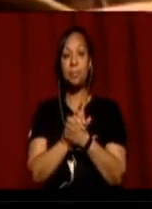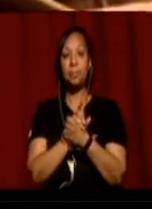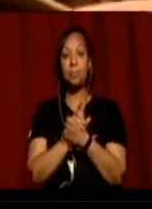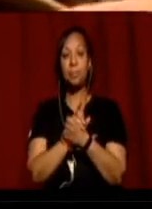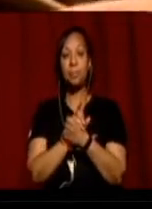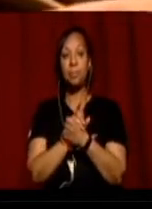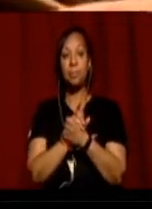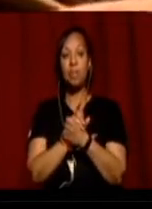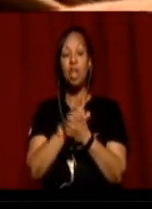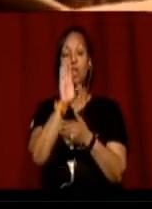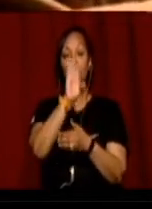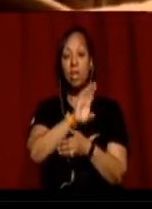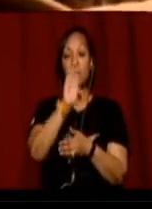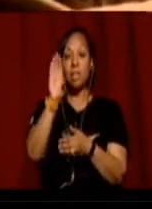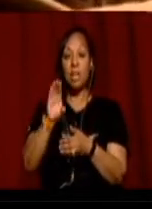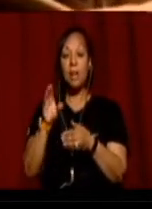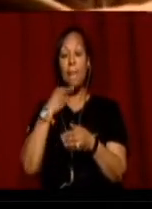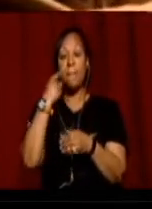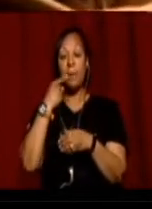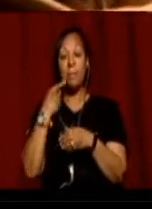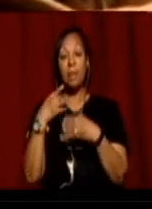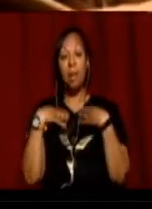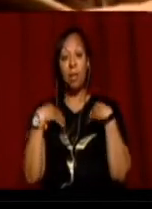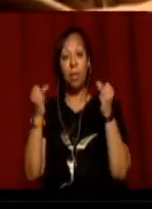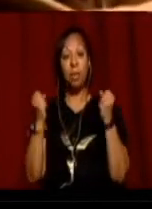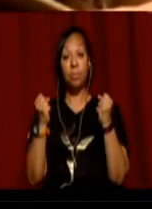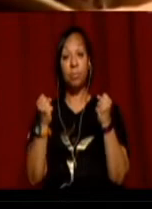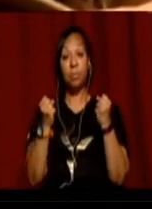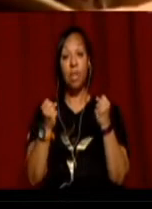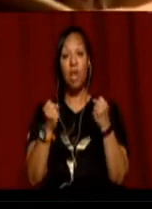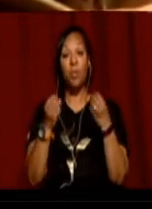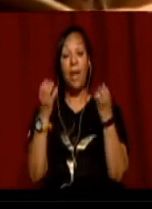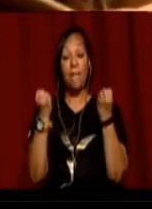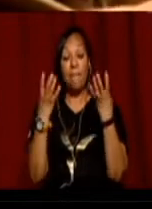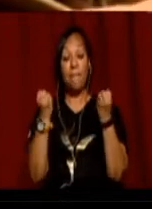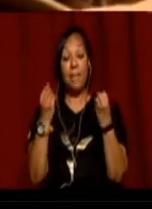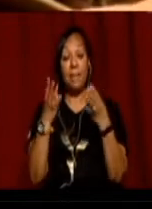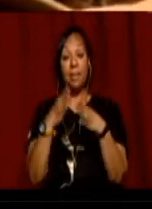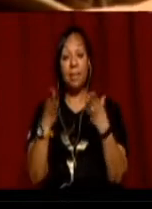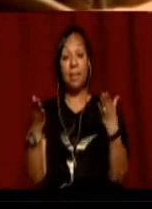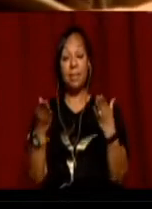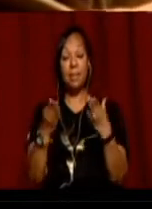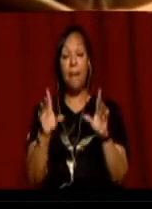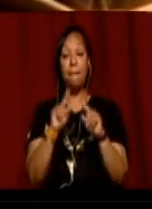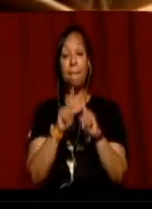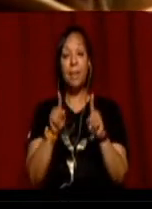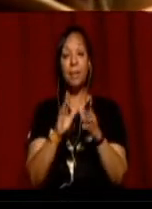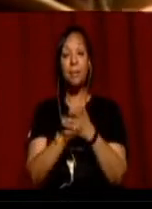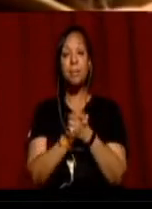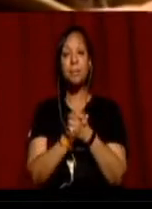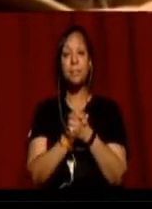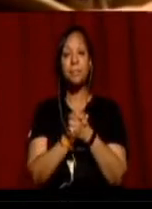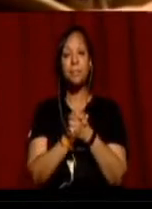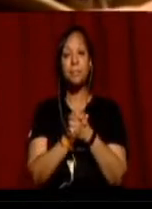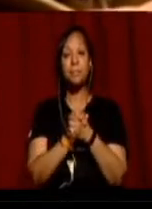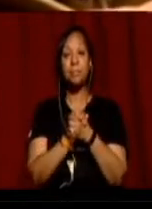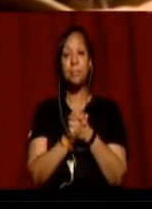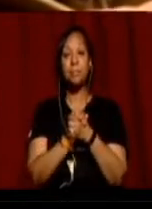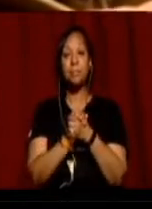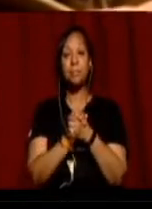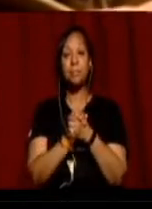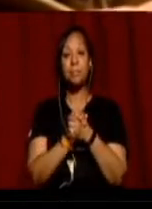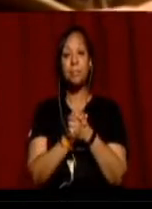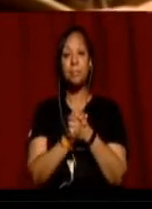So what does the Cook County Department of Public Health do? We have many functions, but bottom line is that we are